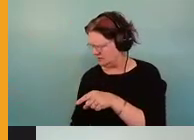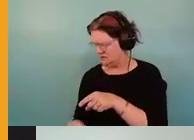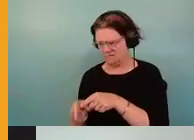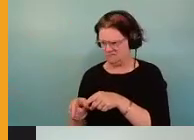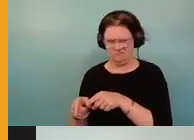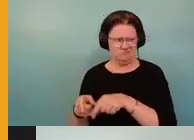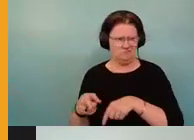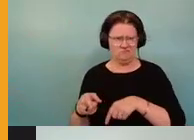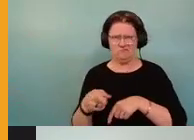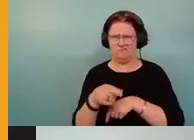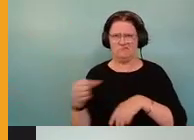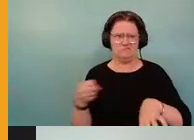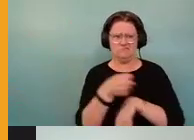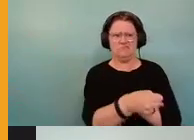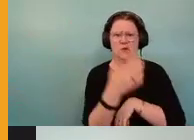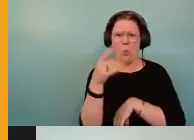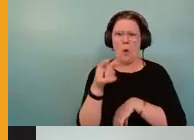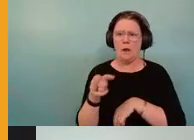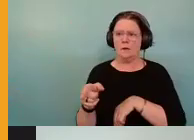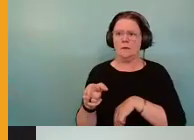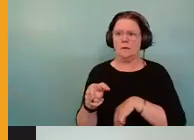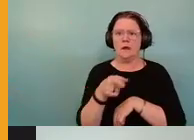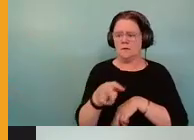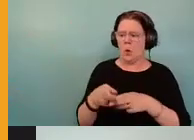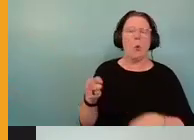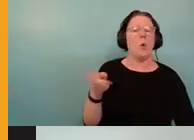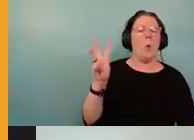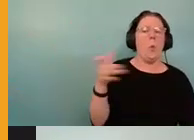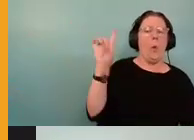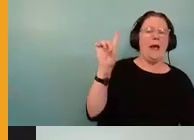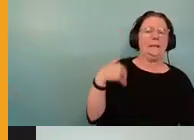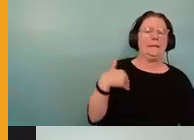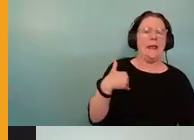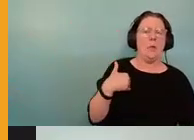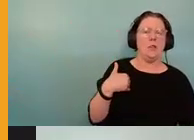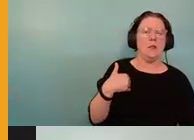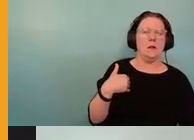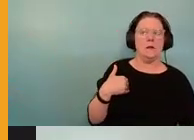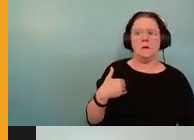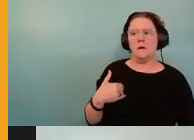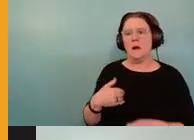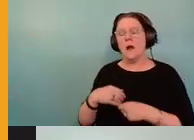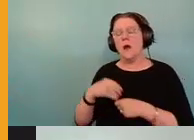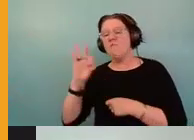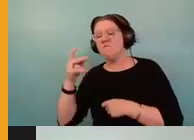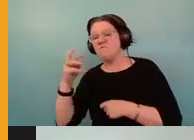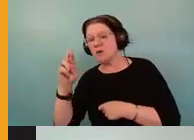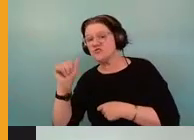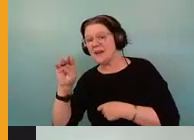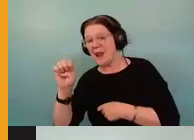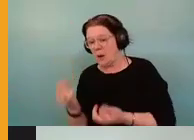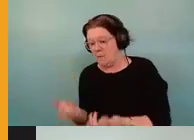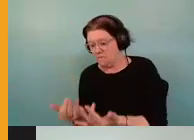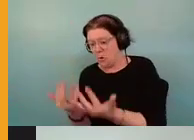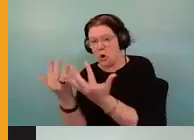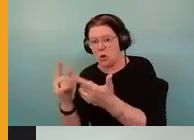in there because they called her a wild animal. But, she was burned in foster care. She was